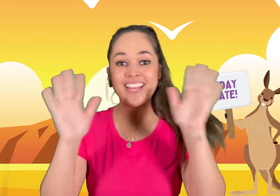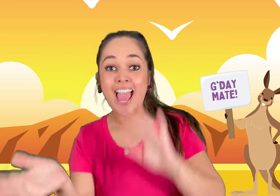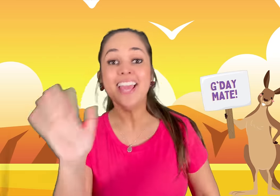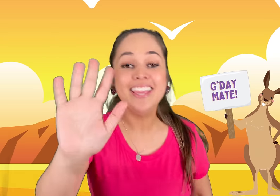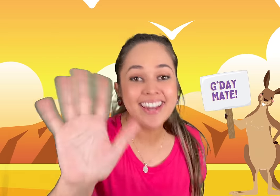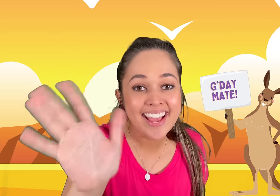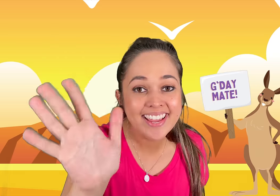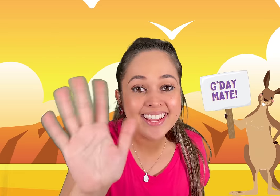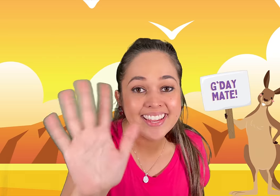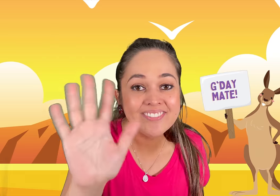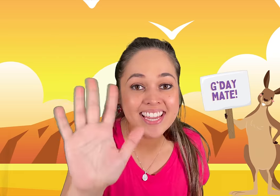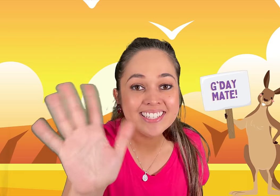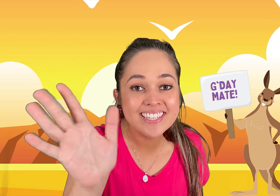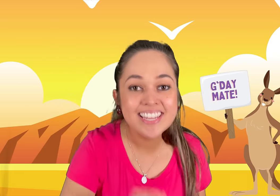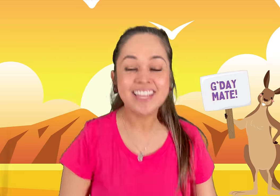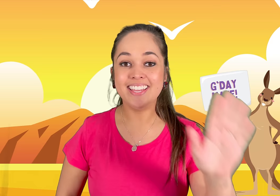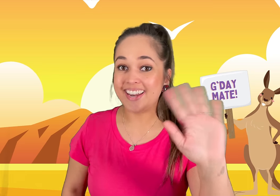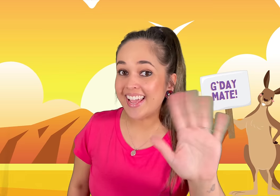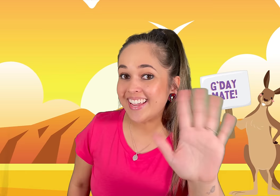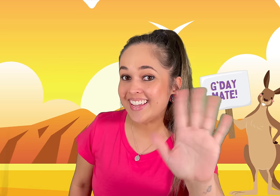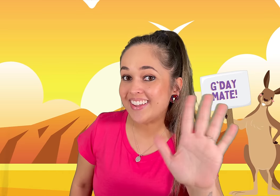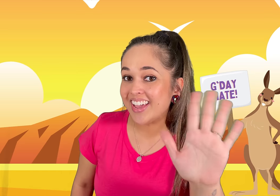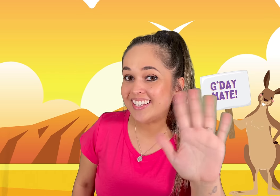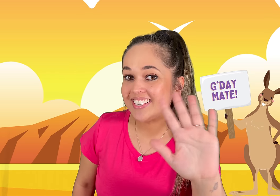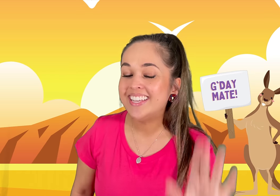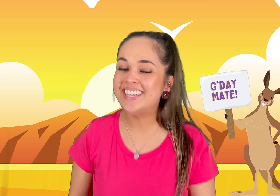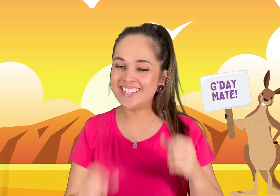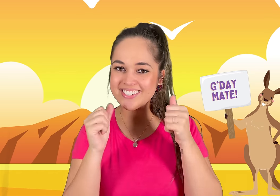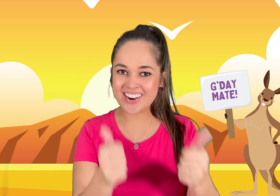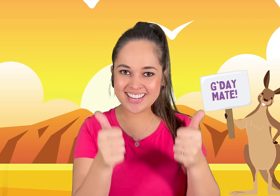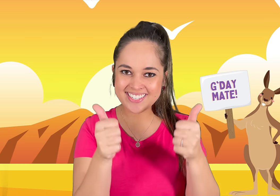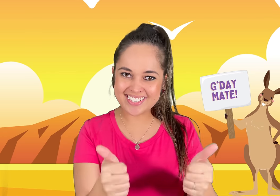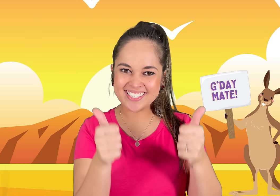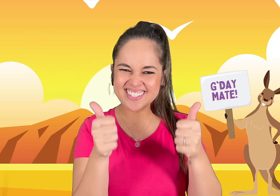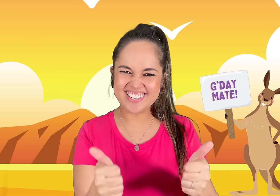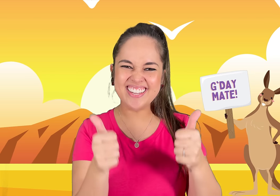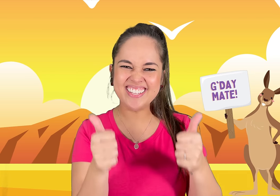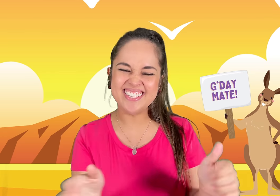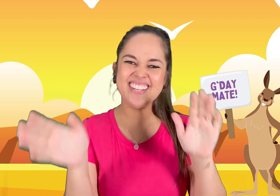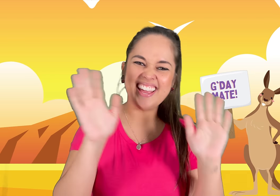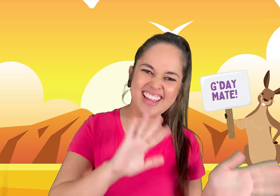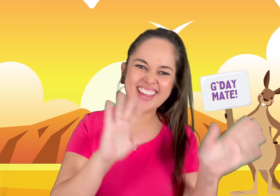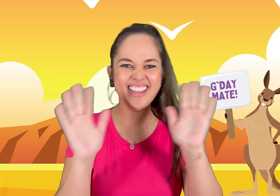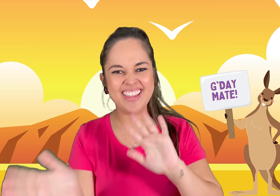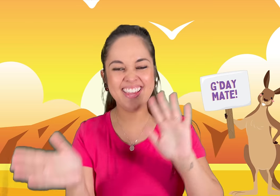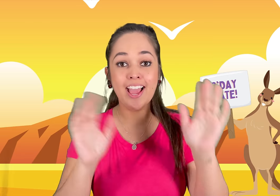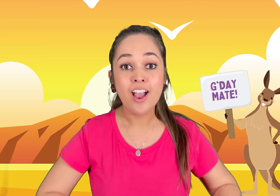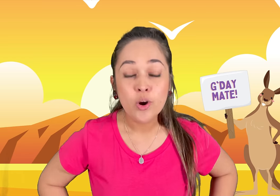mate. G'day mate, g'day mate, it's great to see you